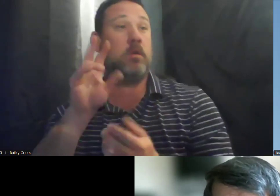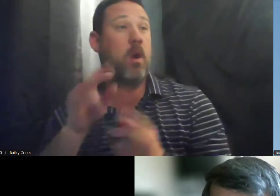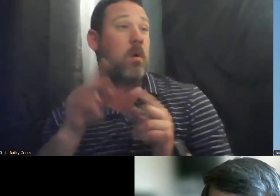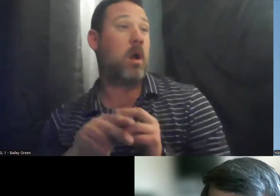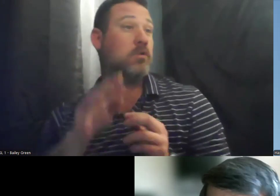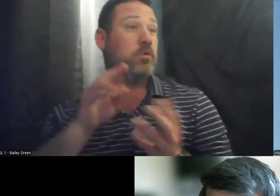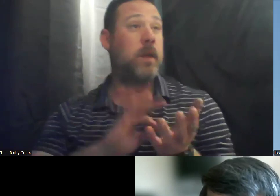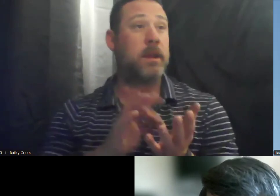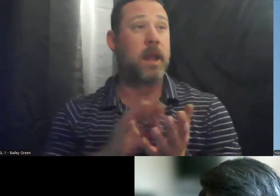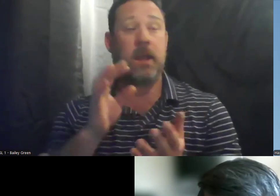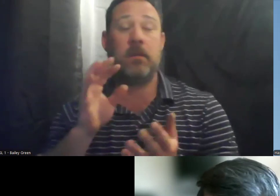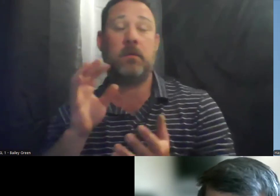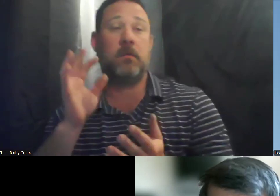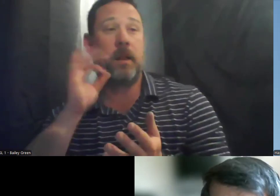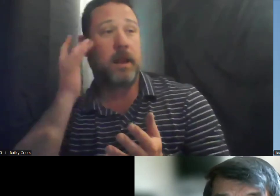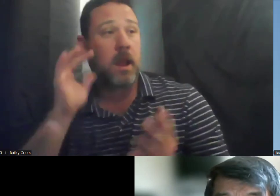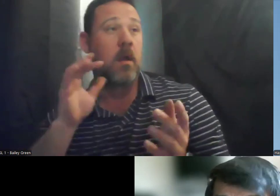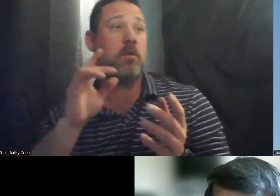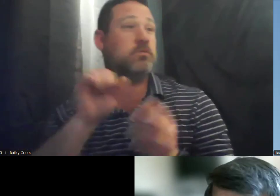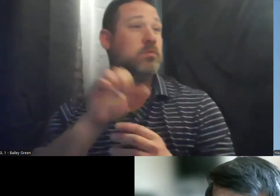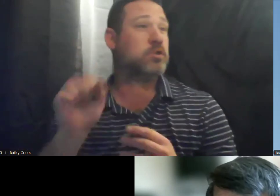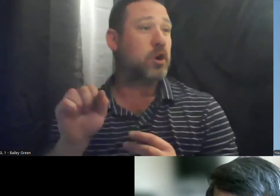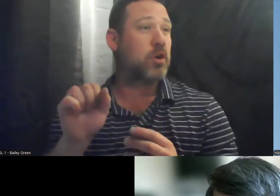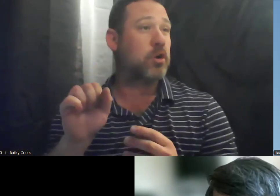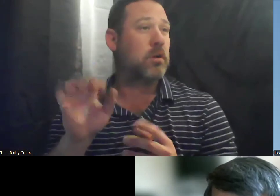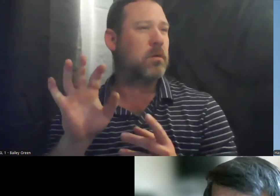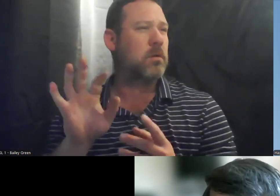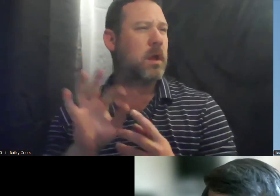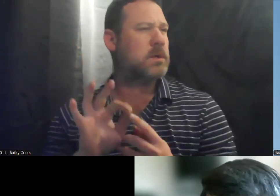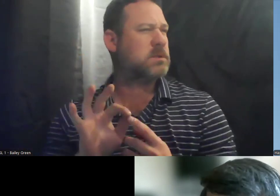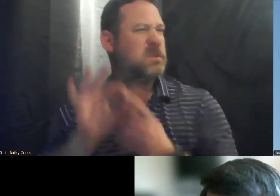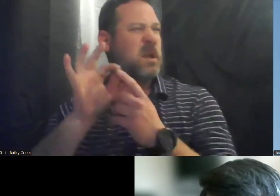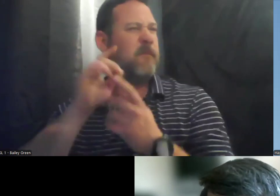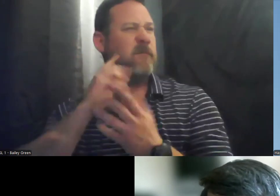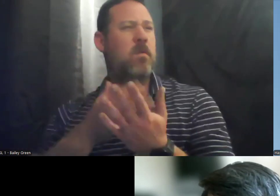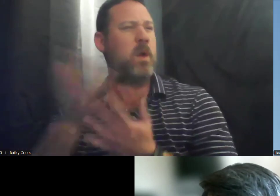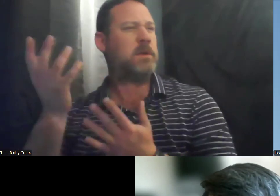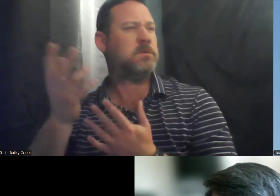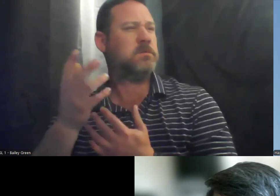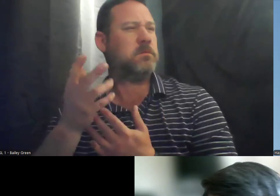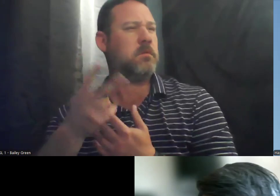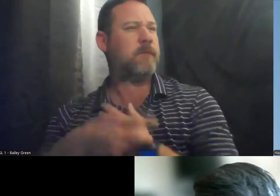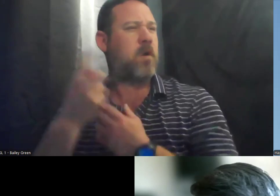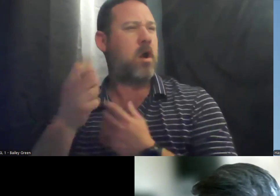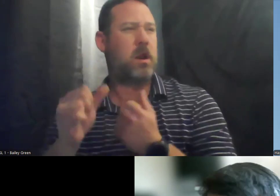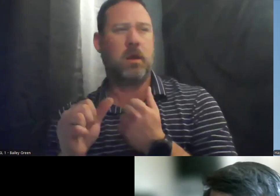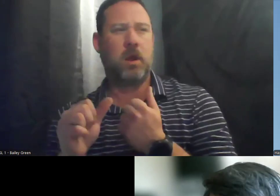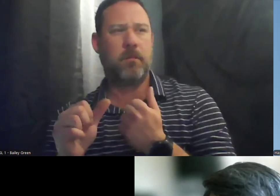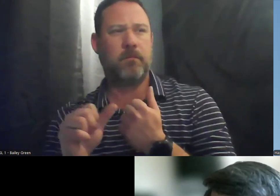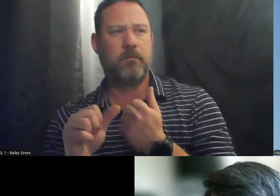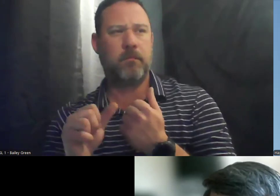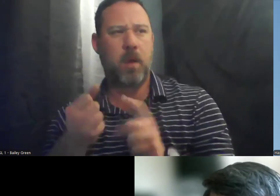Medicaid, Medicare, or Social Security, except for waste, fraud, and abuse. And I want to make sure that we